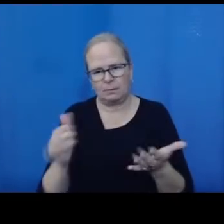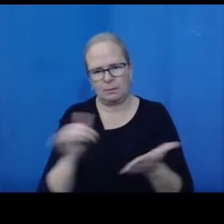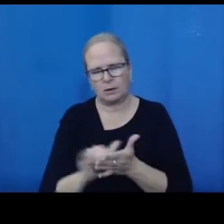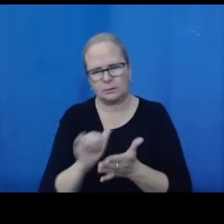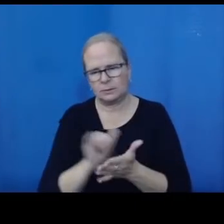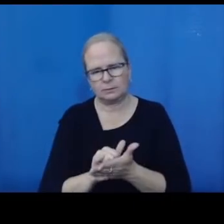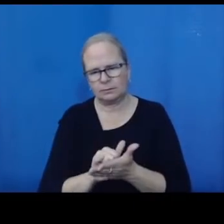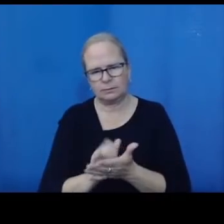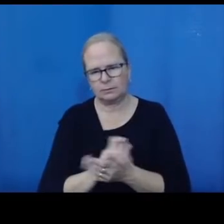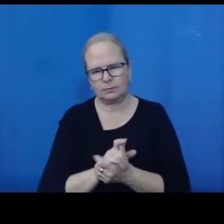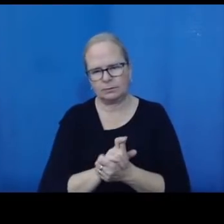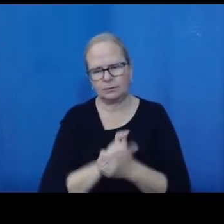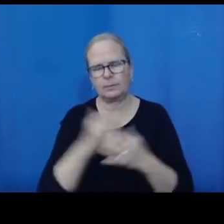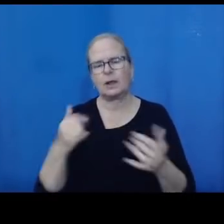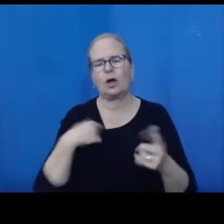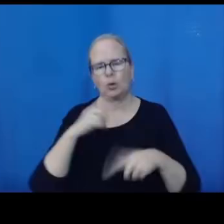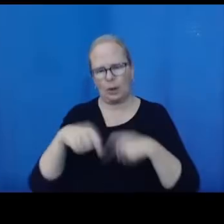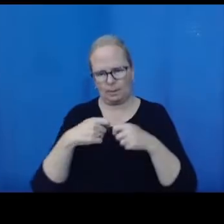I think